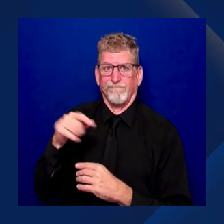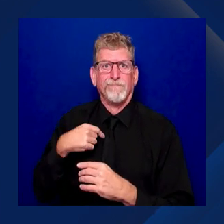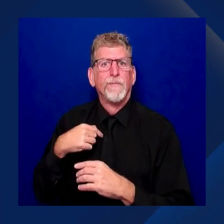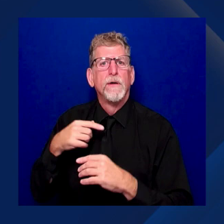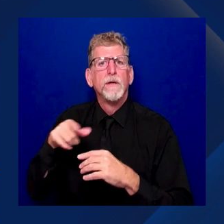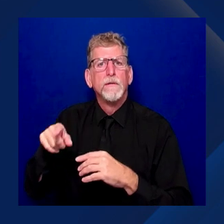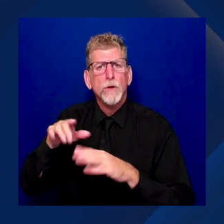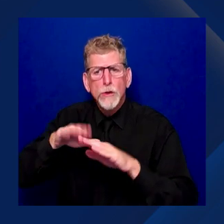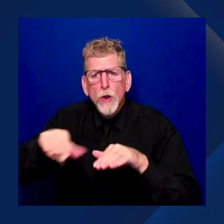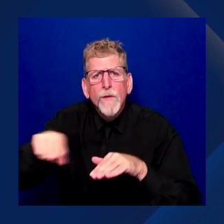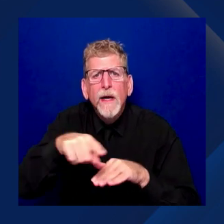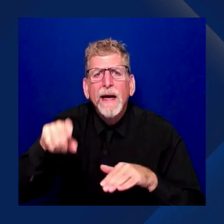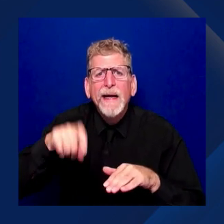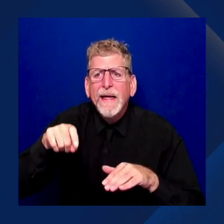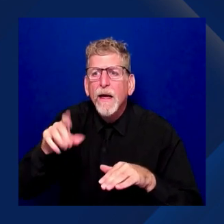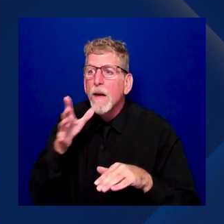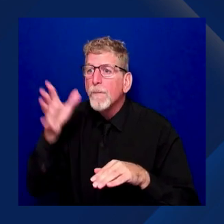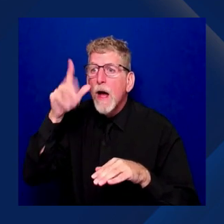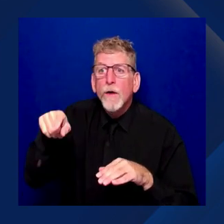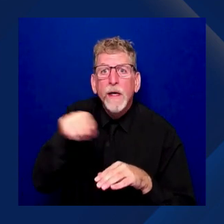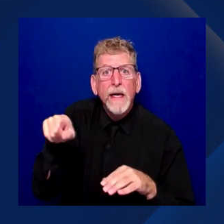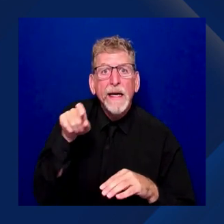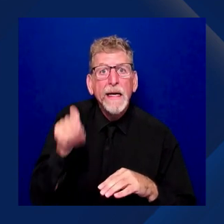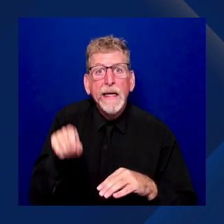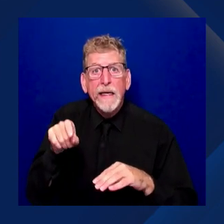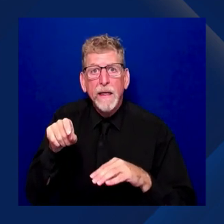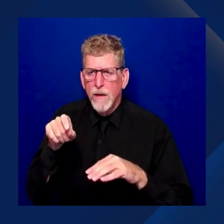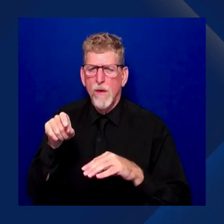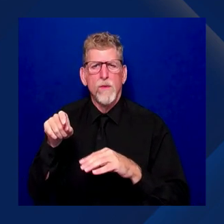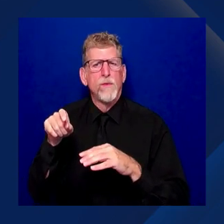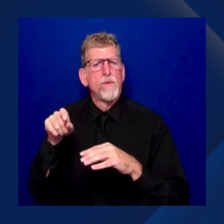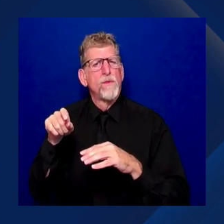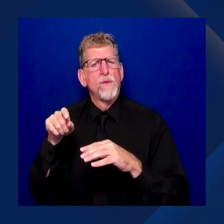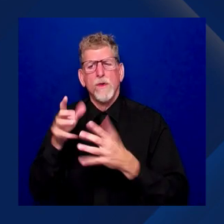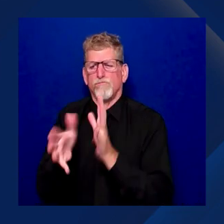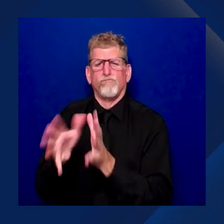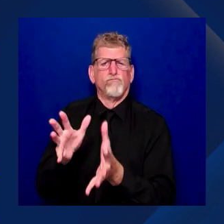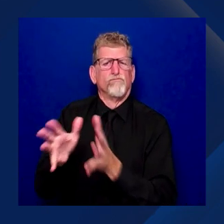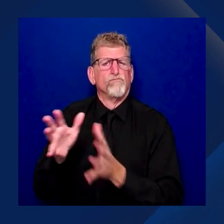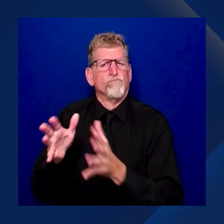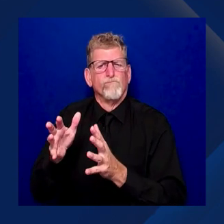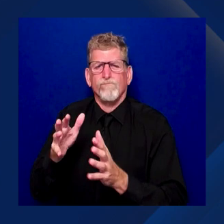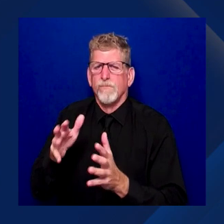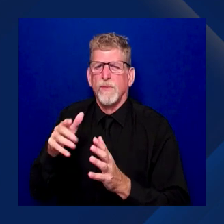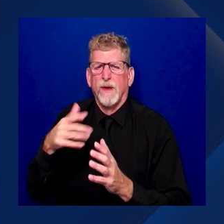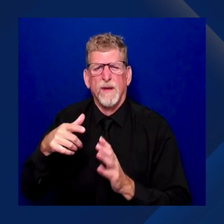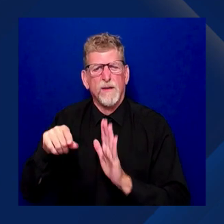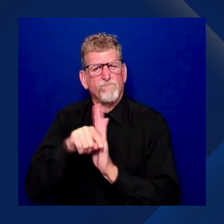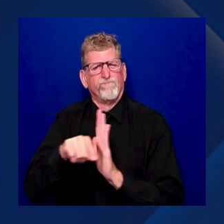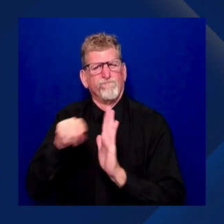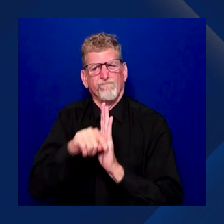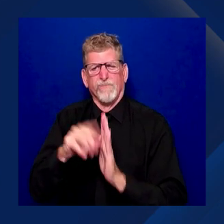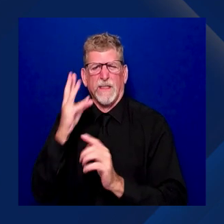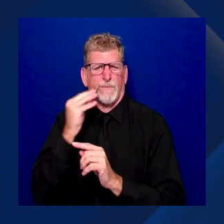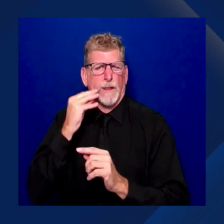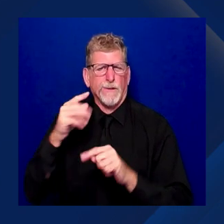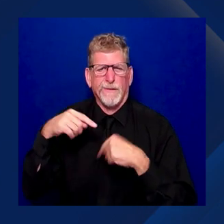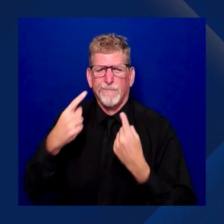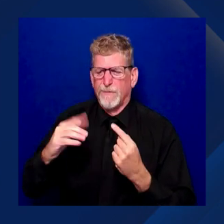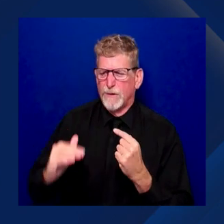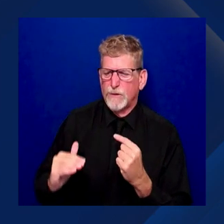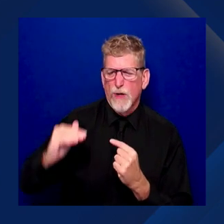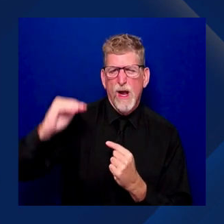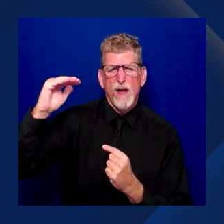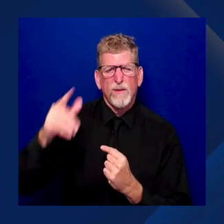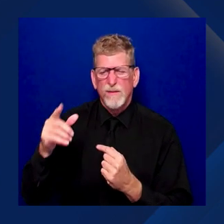mitigate against adverse childhood experiences. The point for me has always been clear. What affects